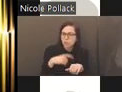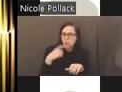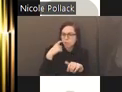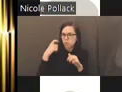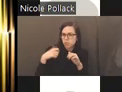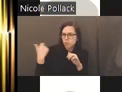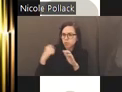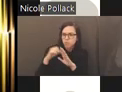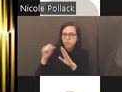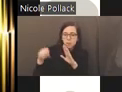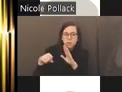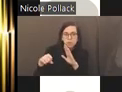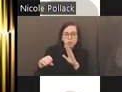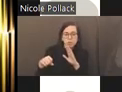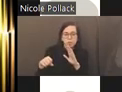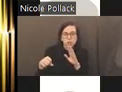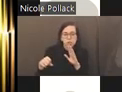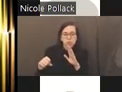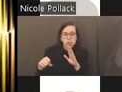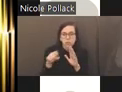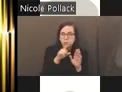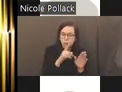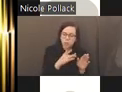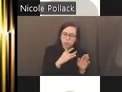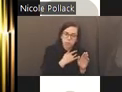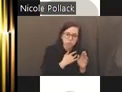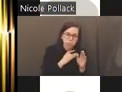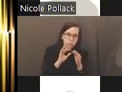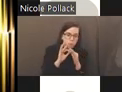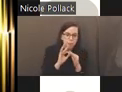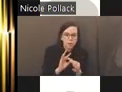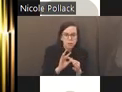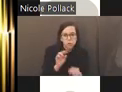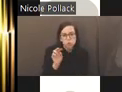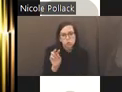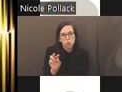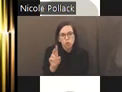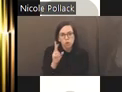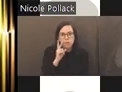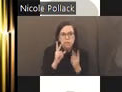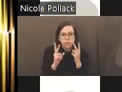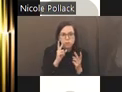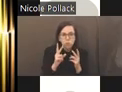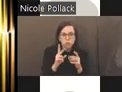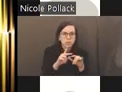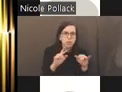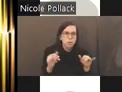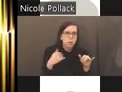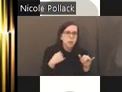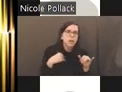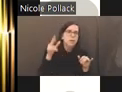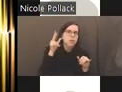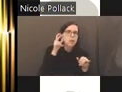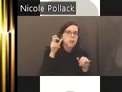semester. And it was so compelling to be looking at something visual, but to also have